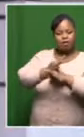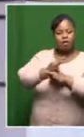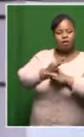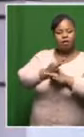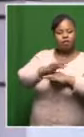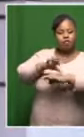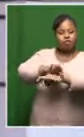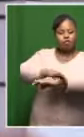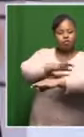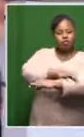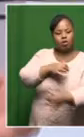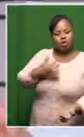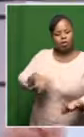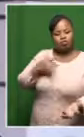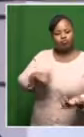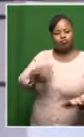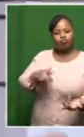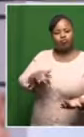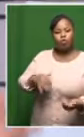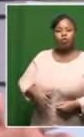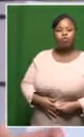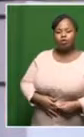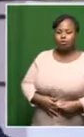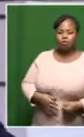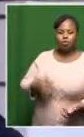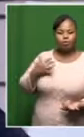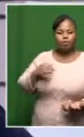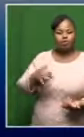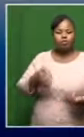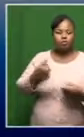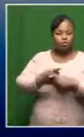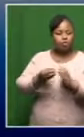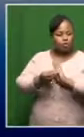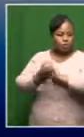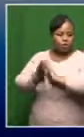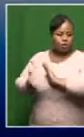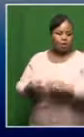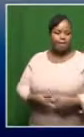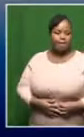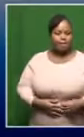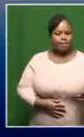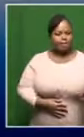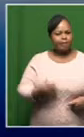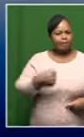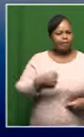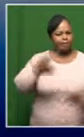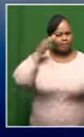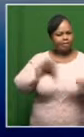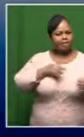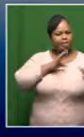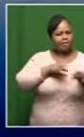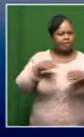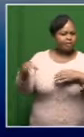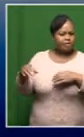Chitsonga, a guitar and musician, you know, to record. Yeah. How did you then decide which categories you're going to cover,